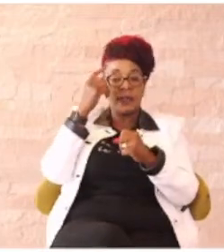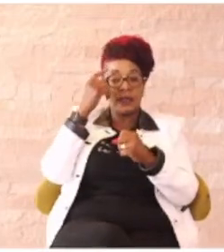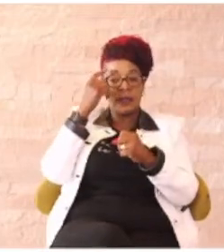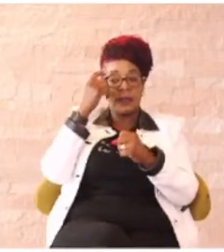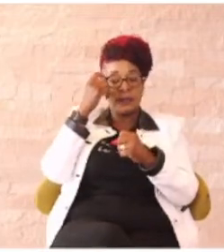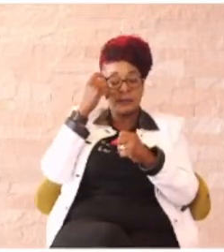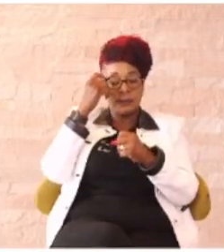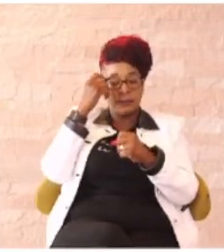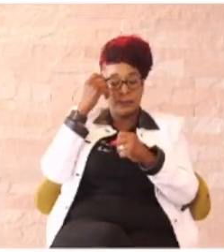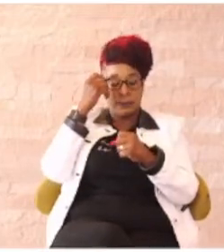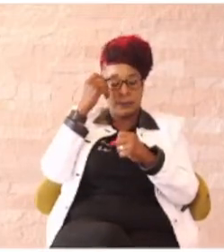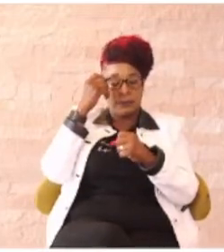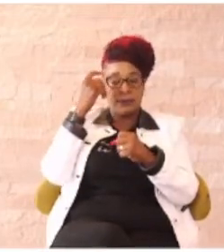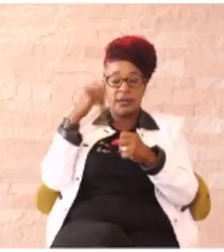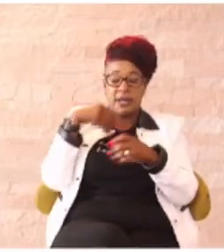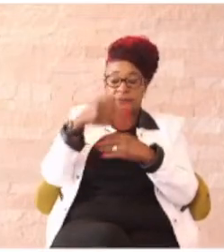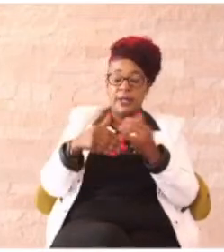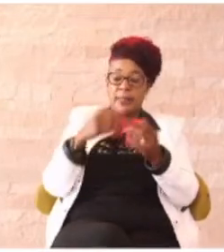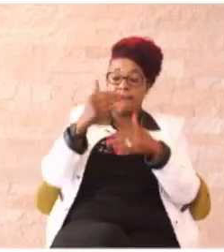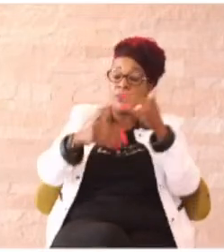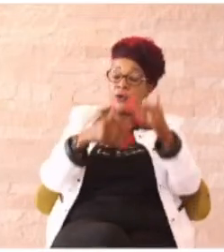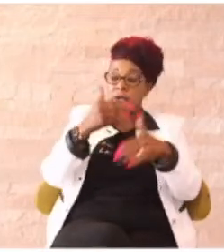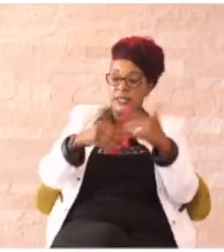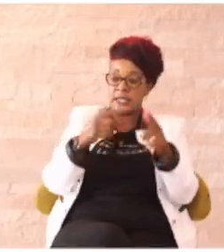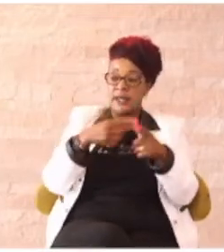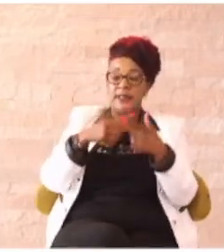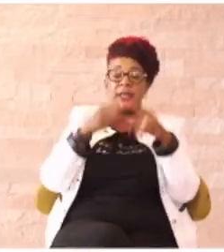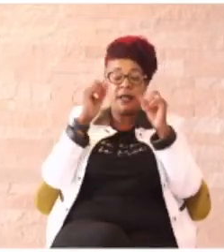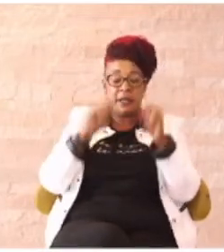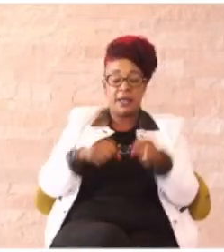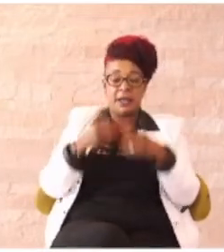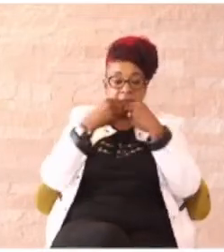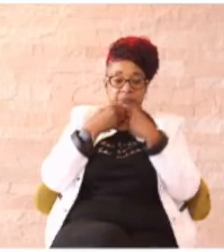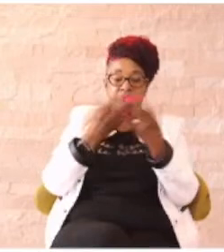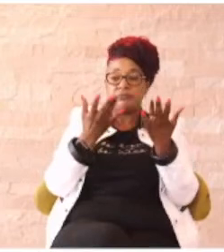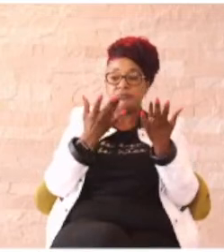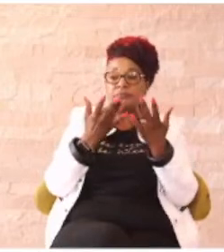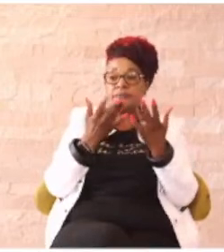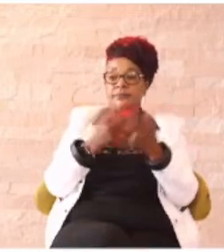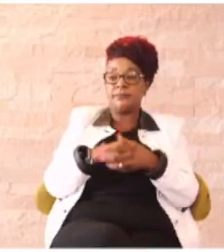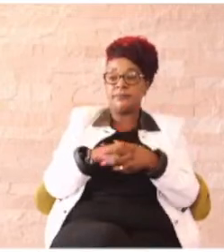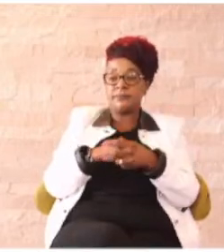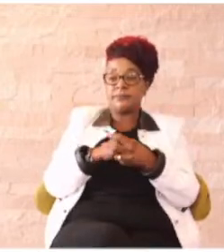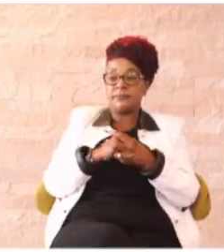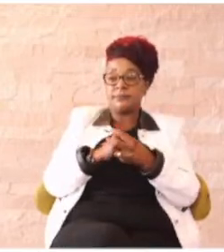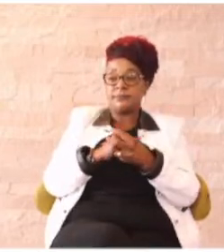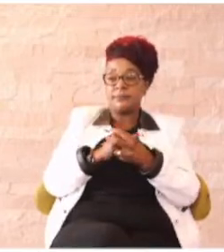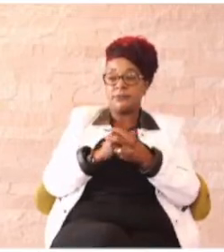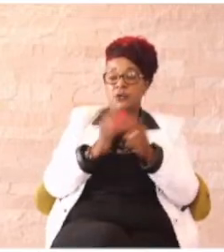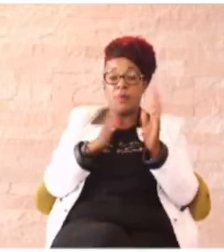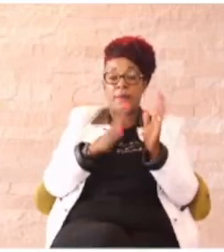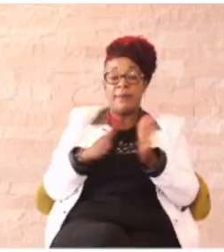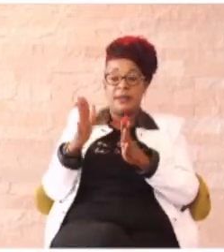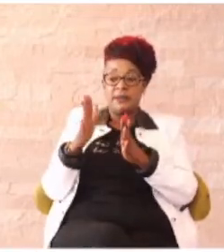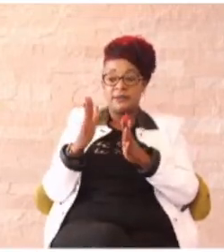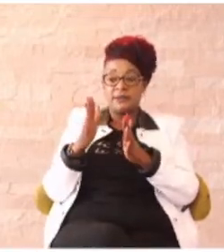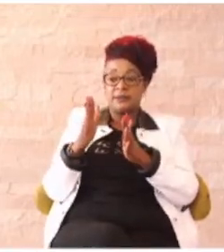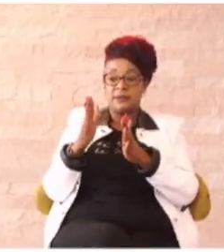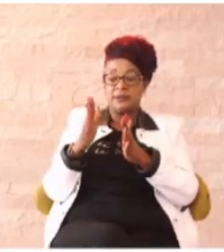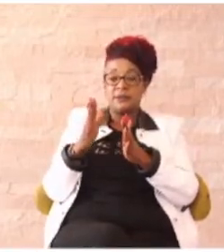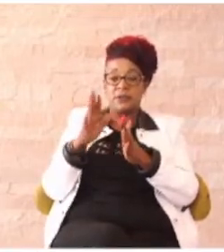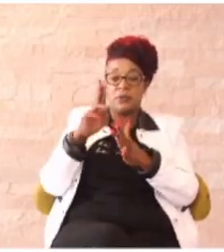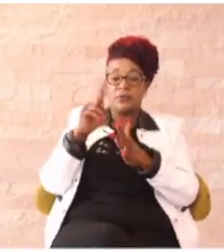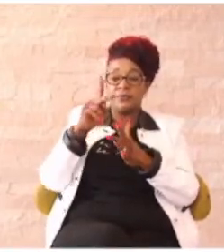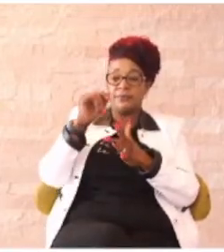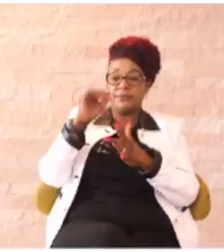the progress looks like, you know better than me, so you can explain. We plan to work with EWDNA and